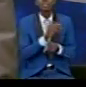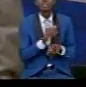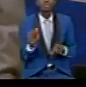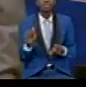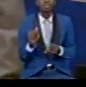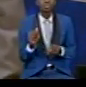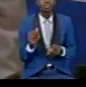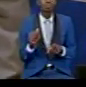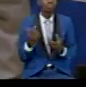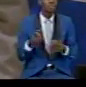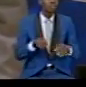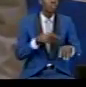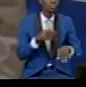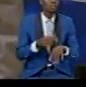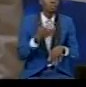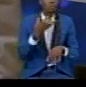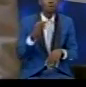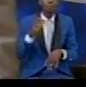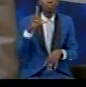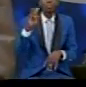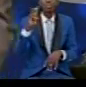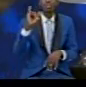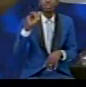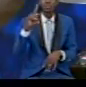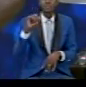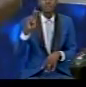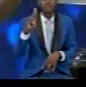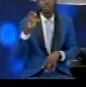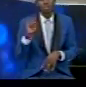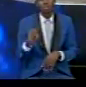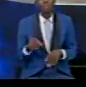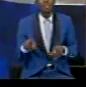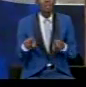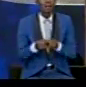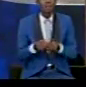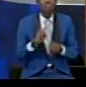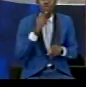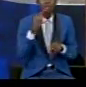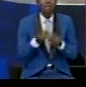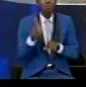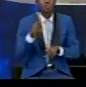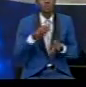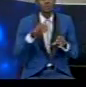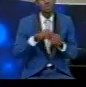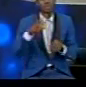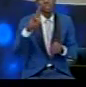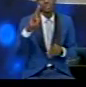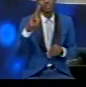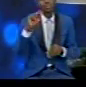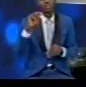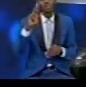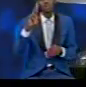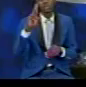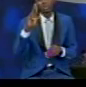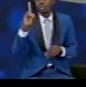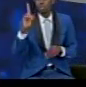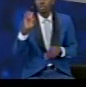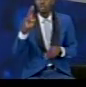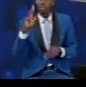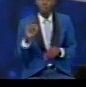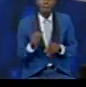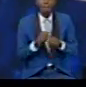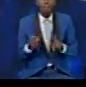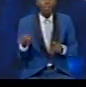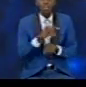as zealous as in Deuteronomy, but they overlook Calvary. And they overlook salvation, and